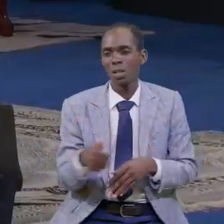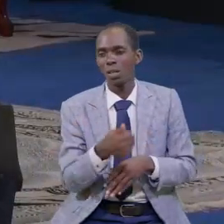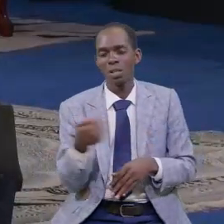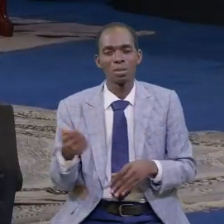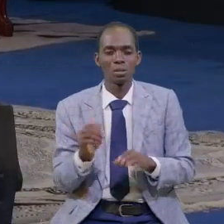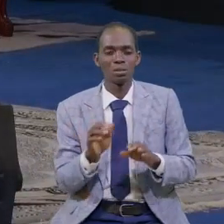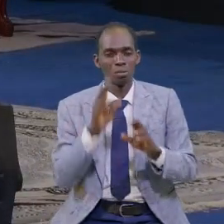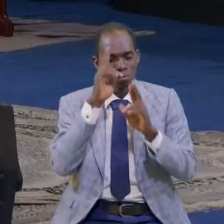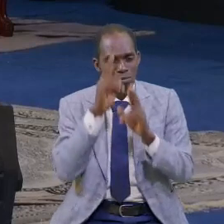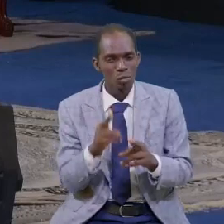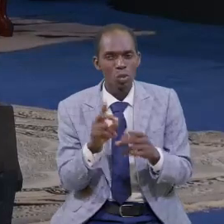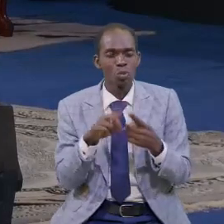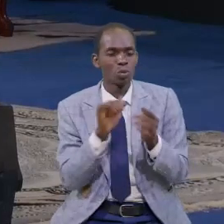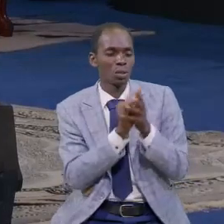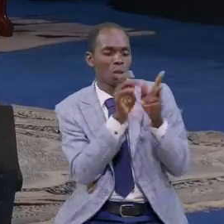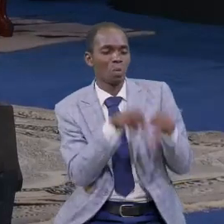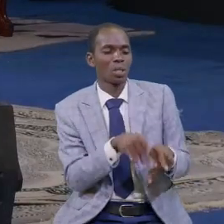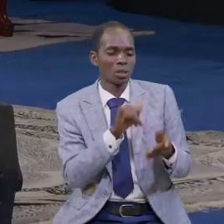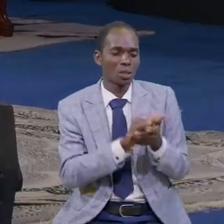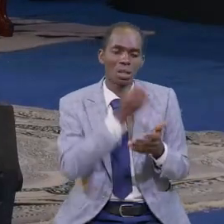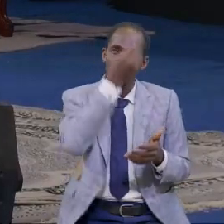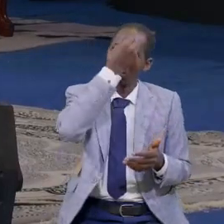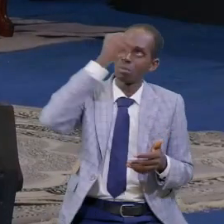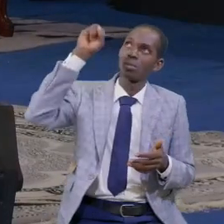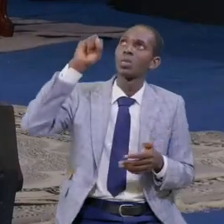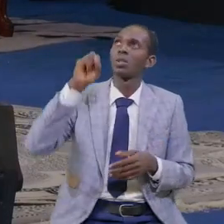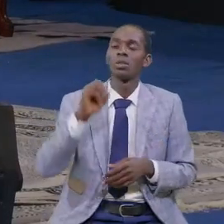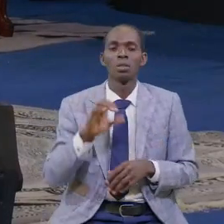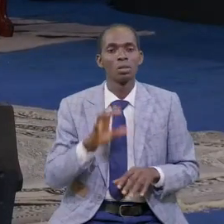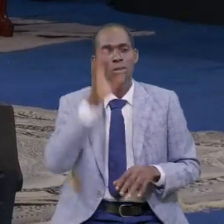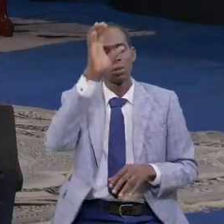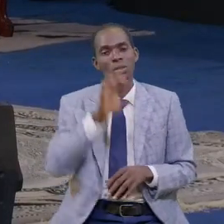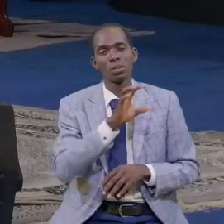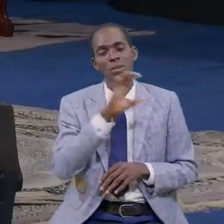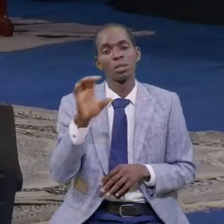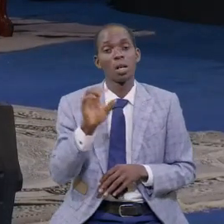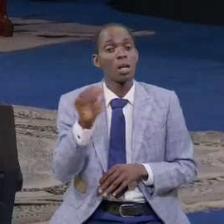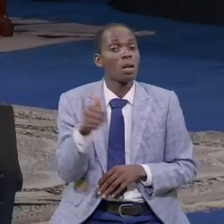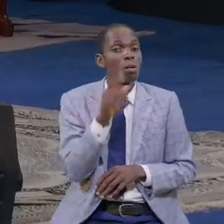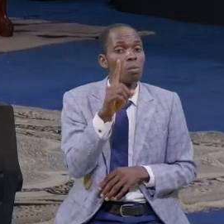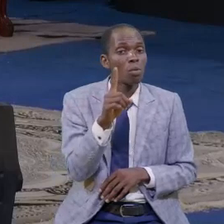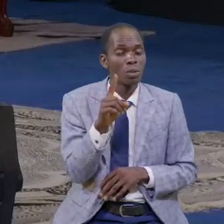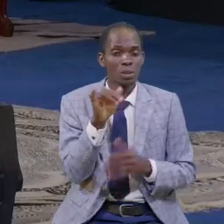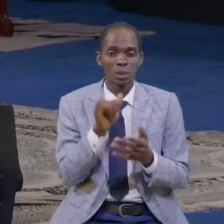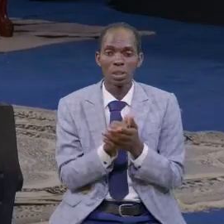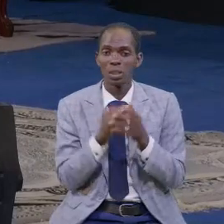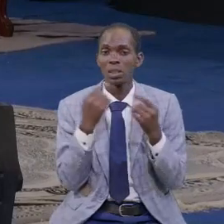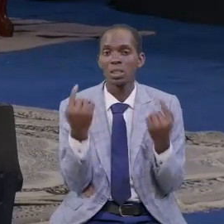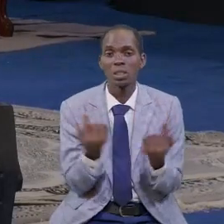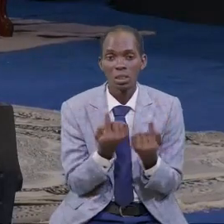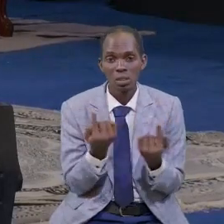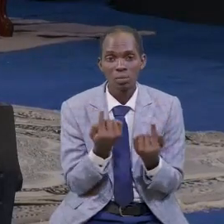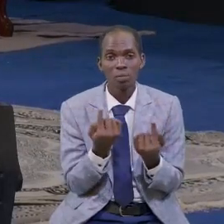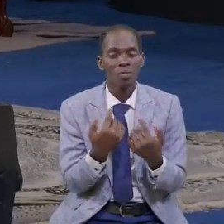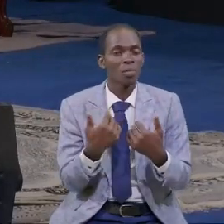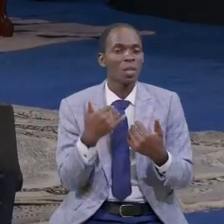who dishonors Calvary, anyone. Because whosoever sinneth has not seen